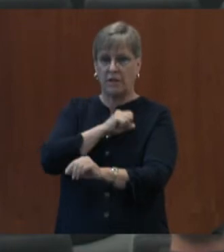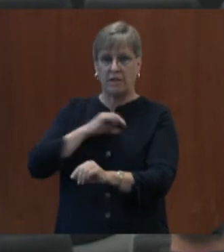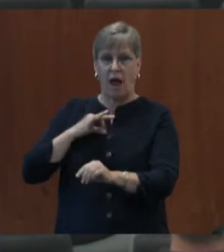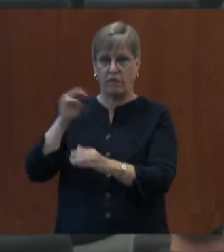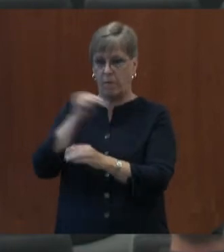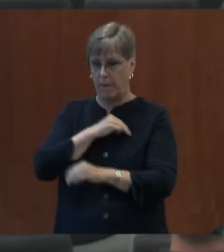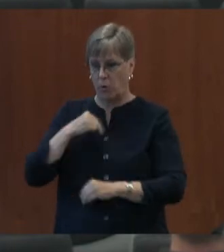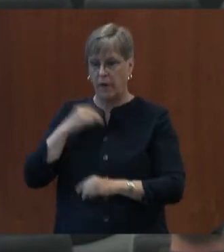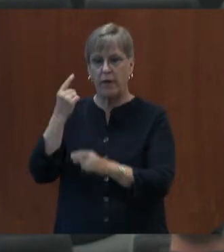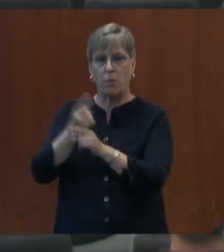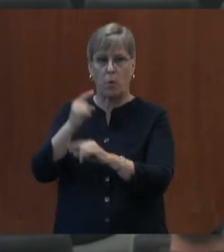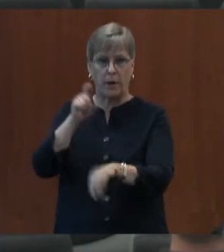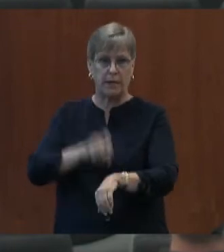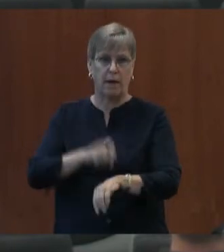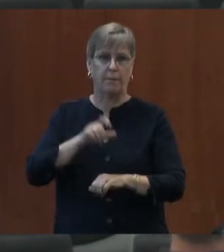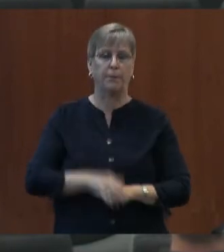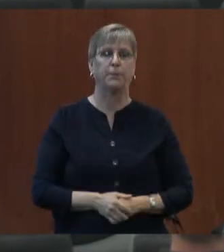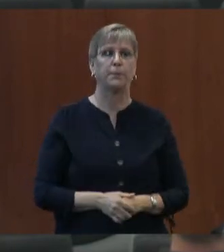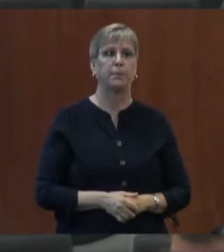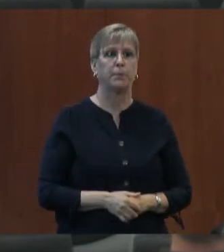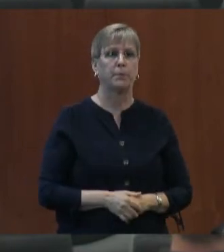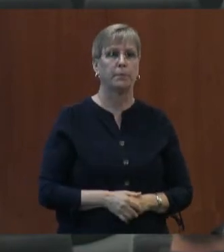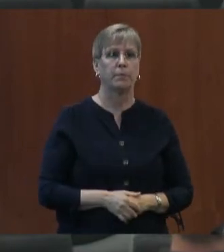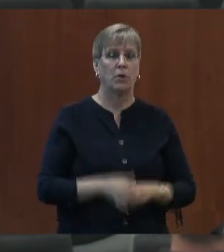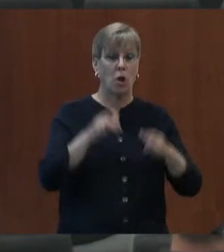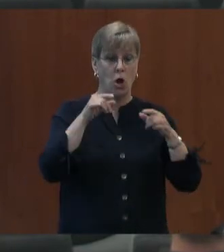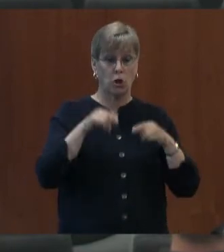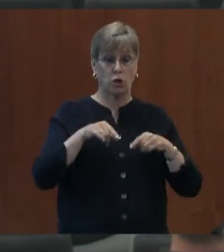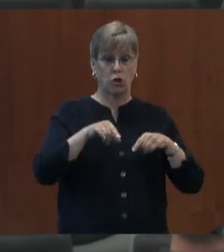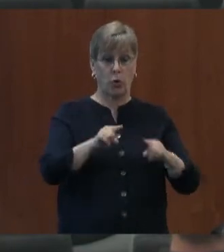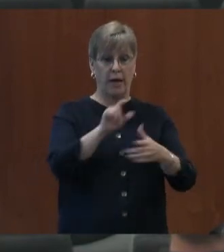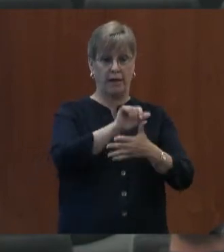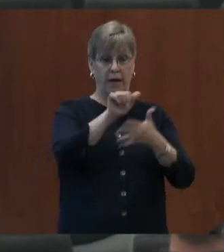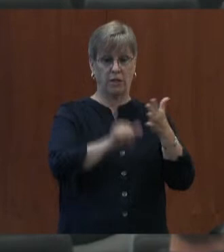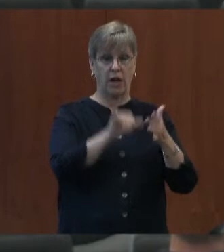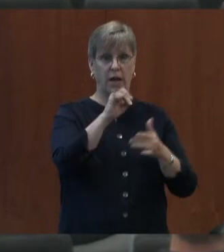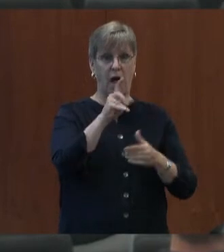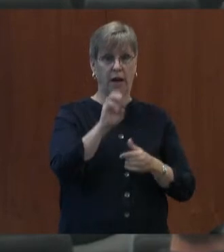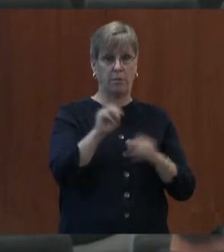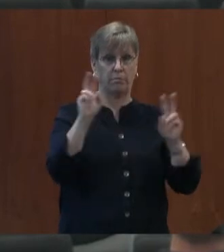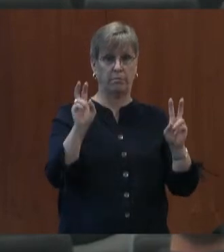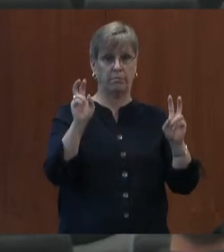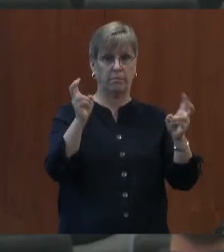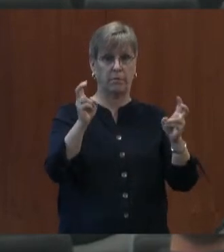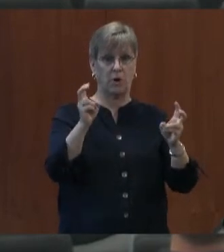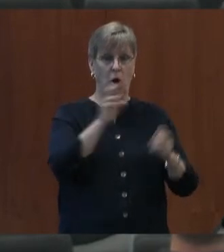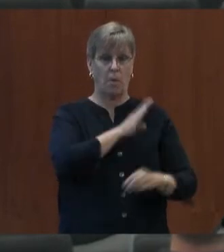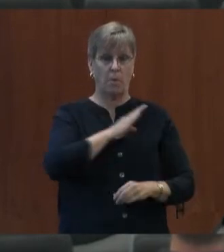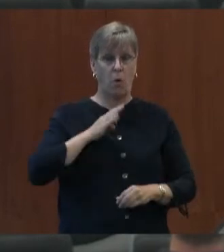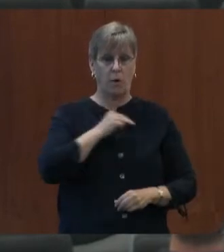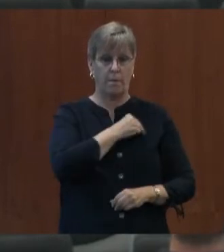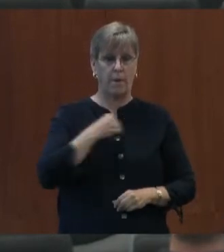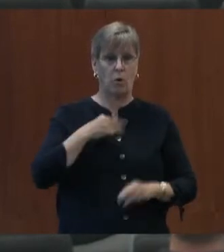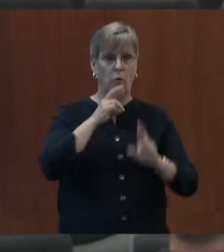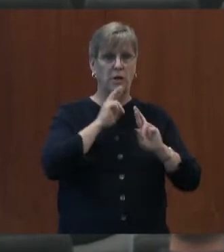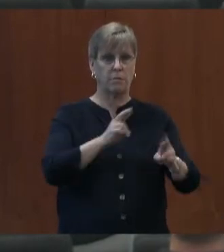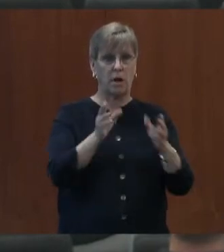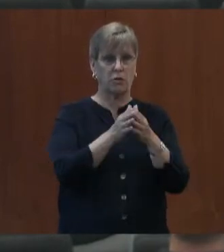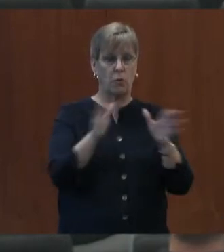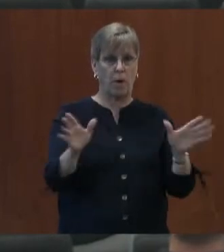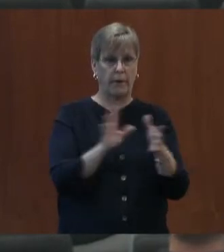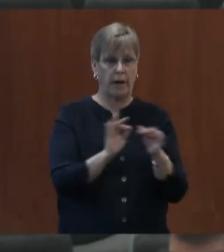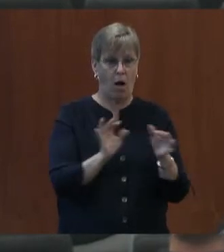member at an appropriate time. During the agenda item entitled Board Member Response to Public